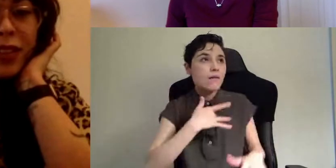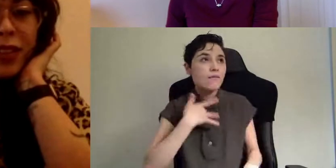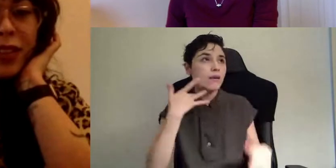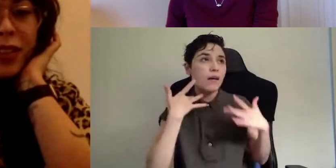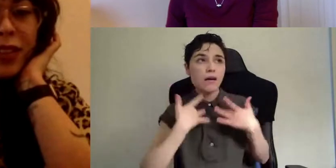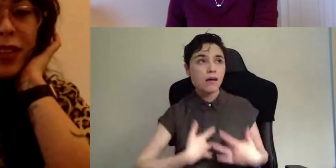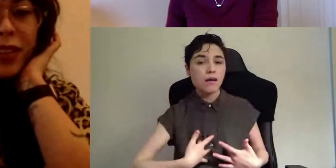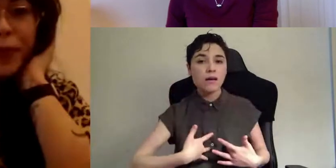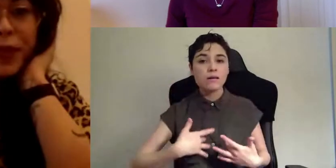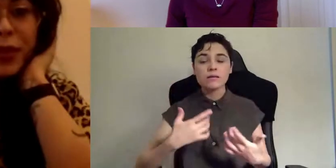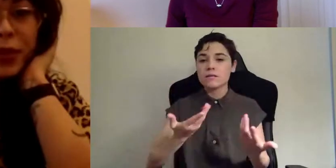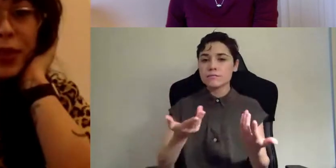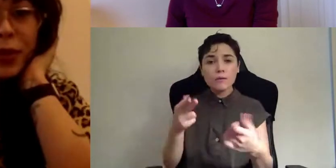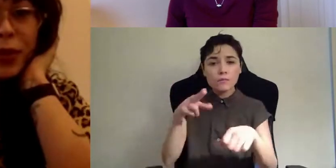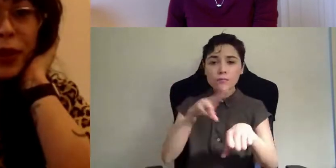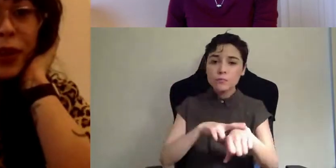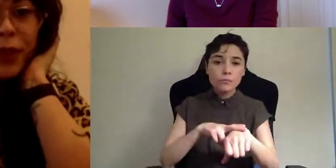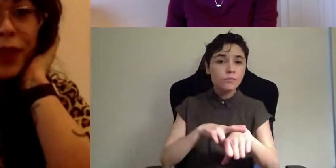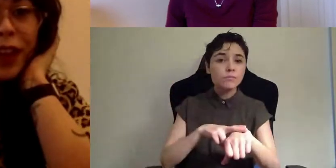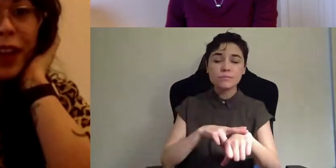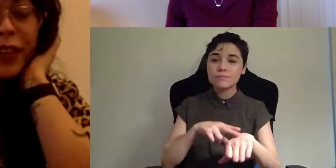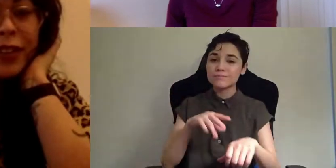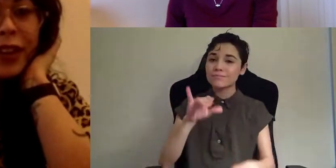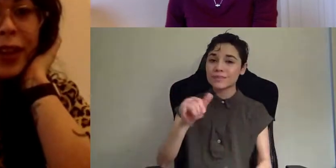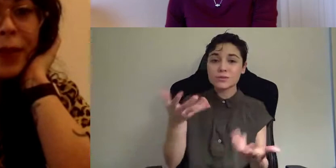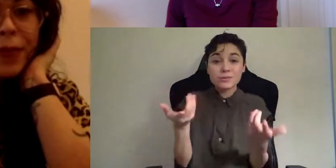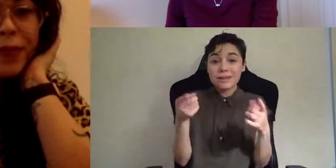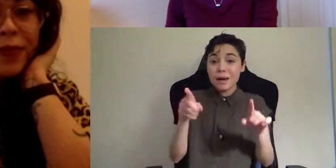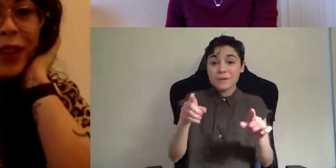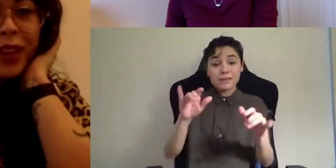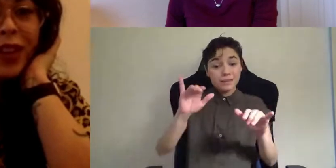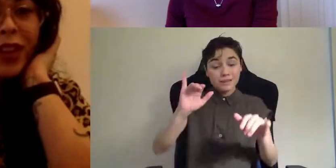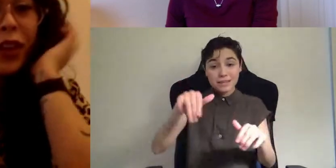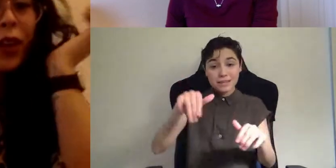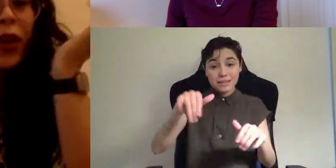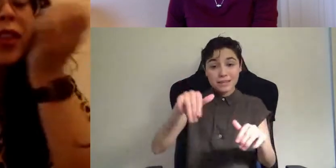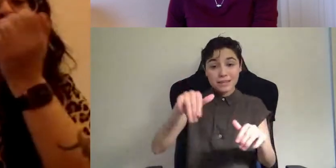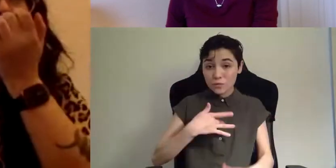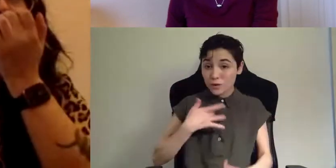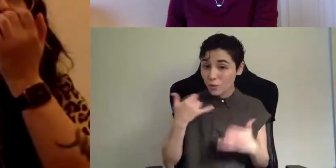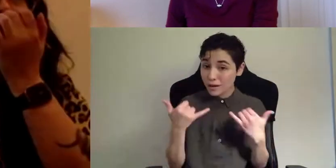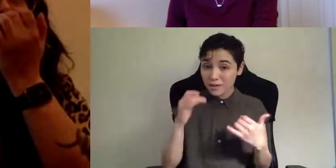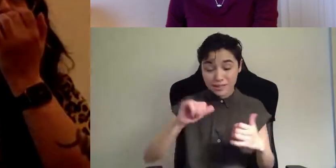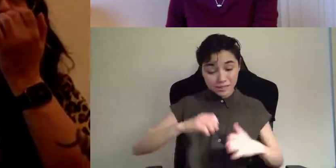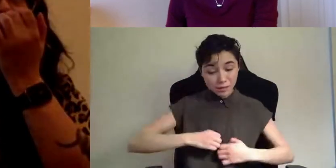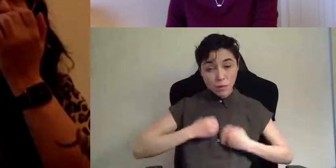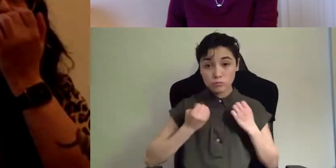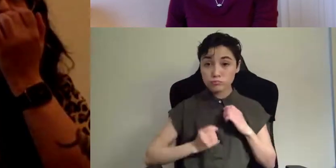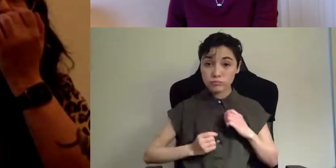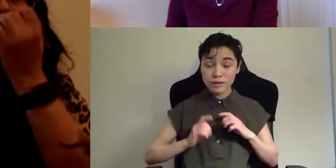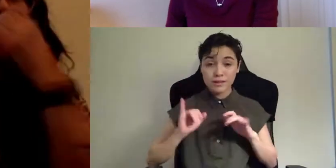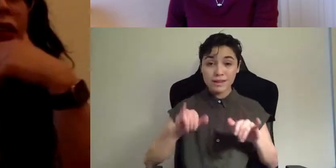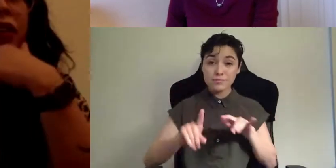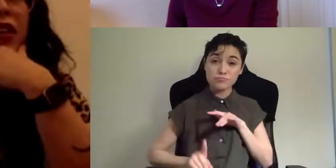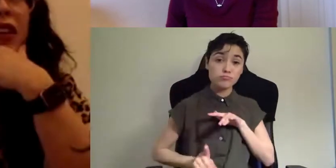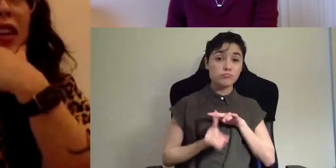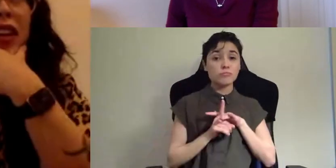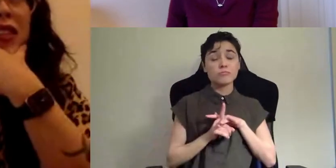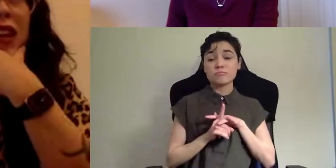this is what's here. This is what's real. And you know, I think sometimes too, there's like